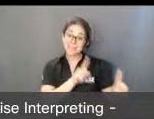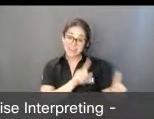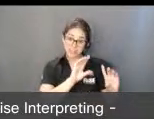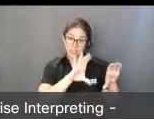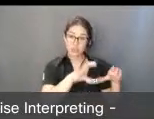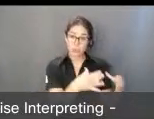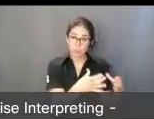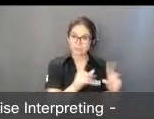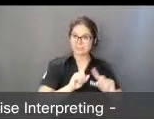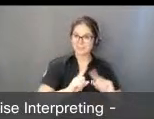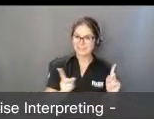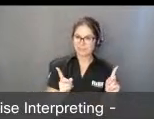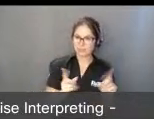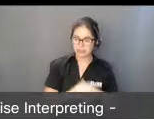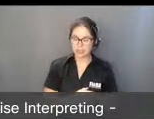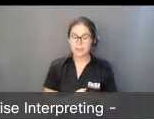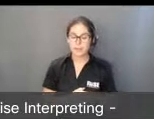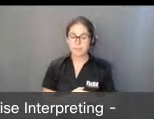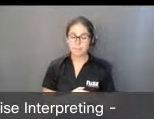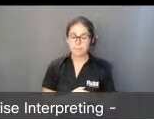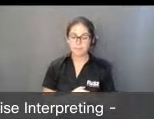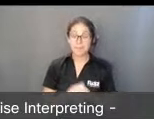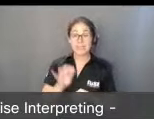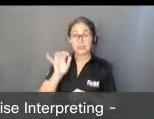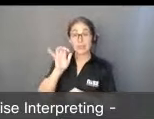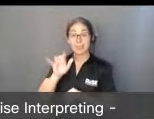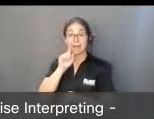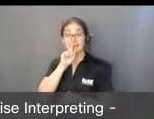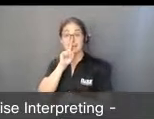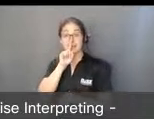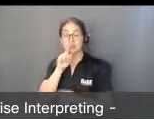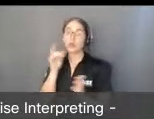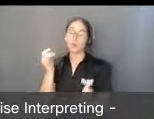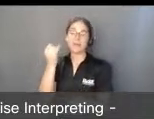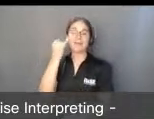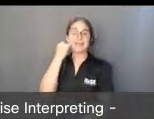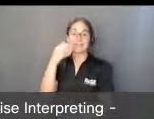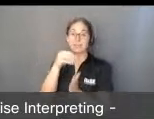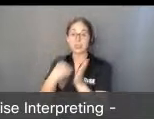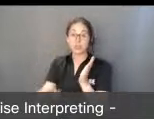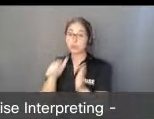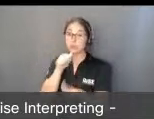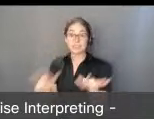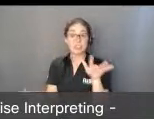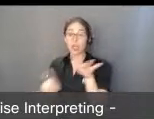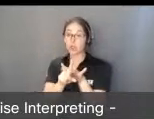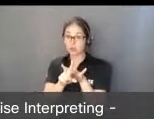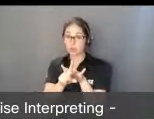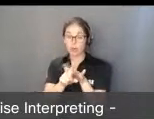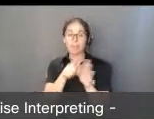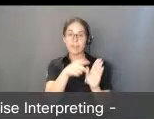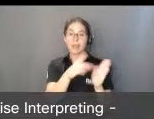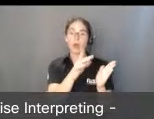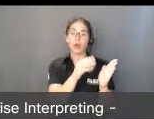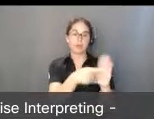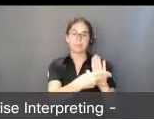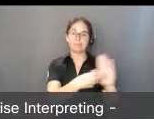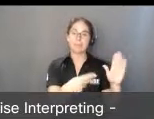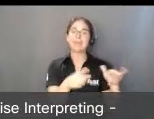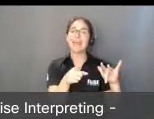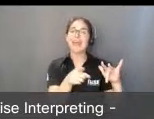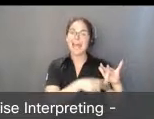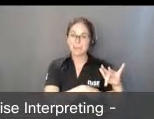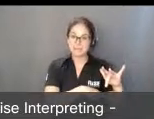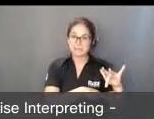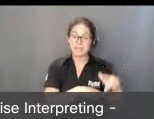that even though the student didn't physically show up that day, the student is marked absent. The student didn't show up the next day, the